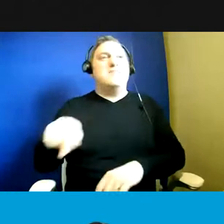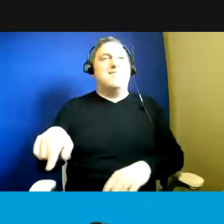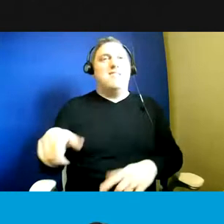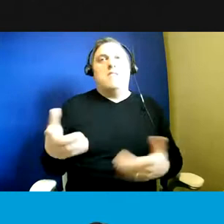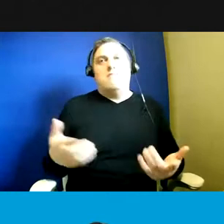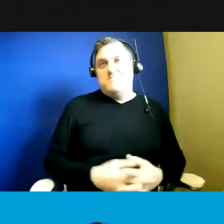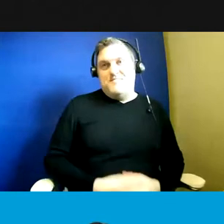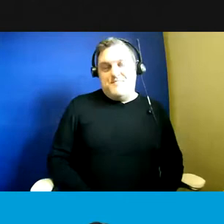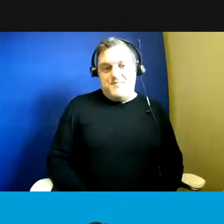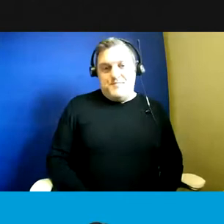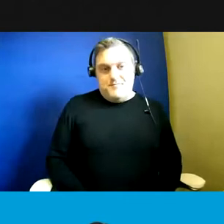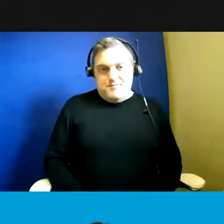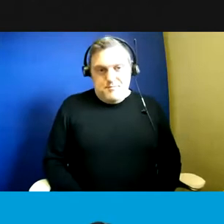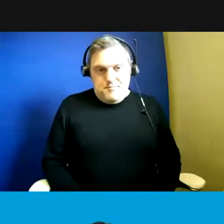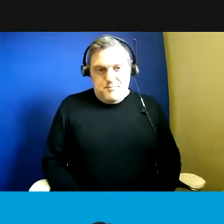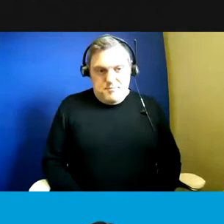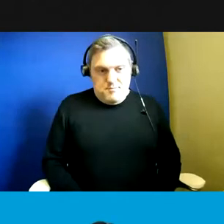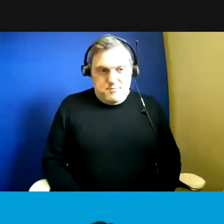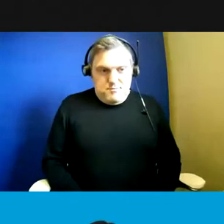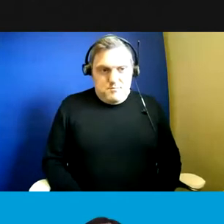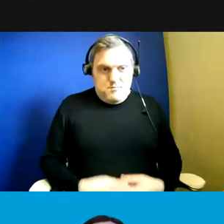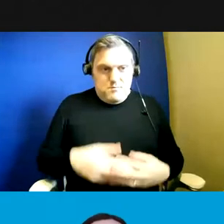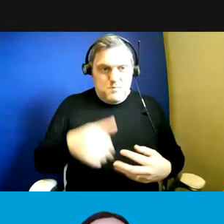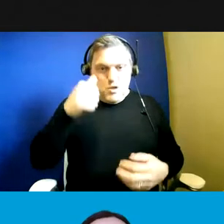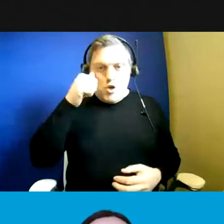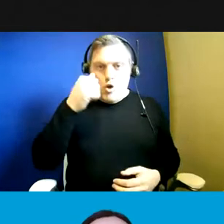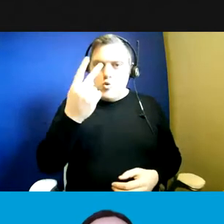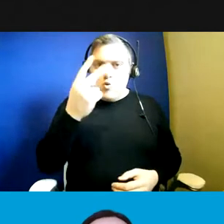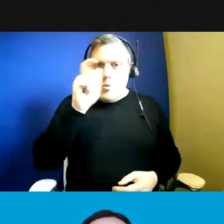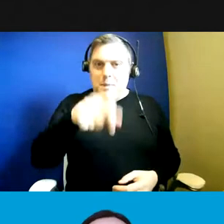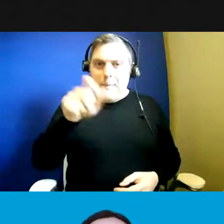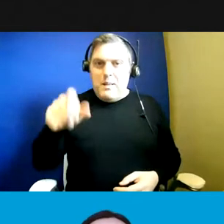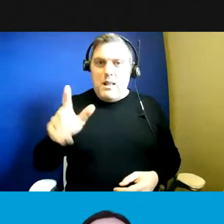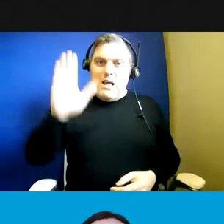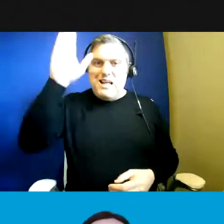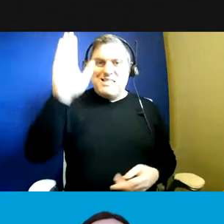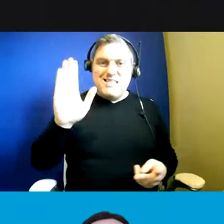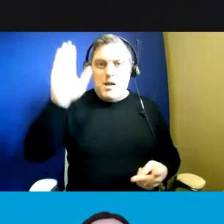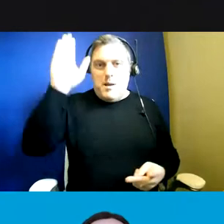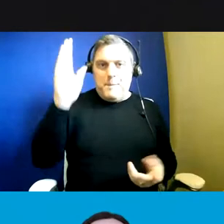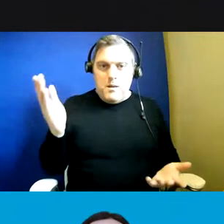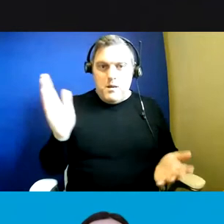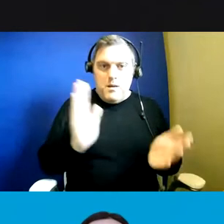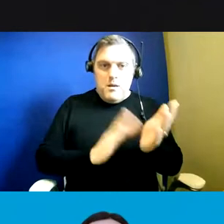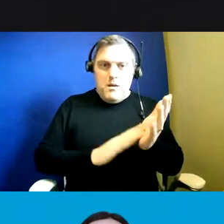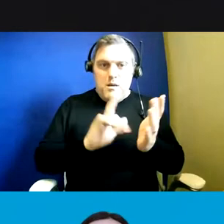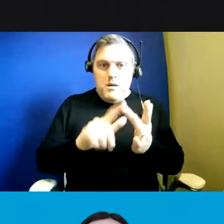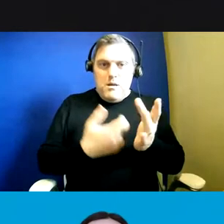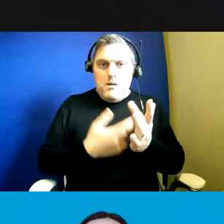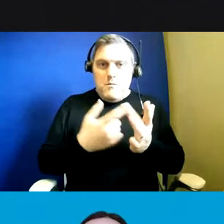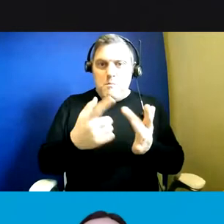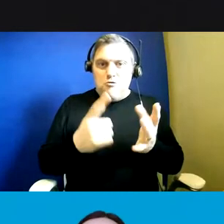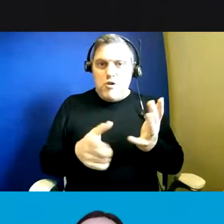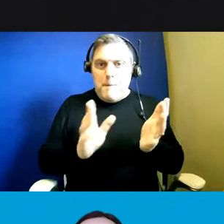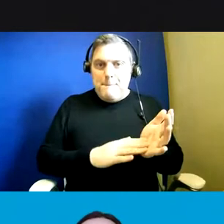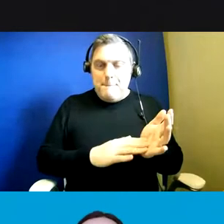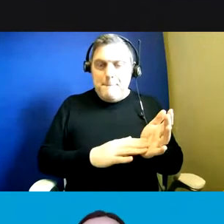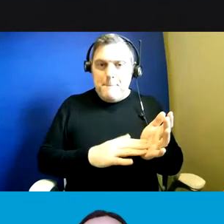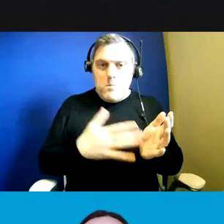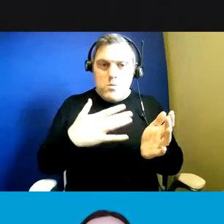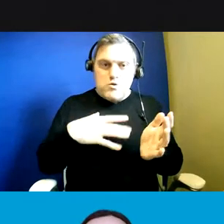different. Thank you. Miriam, I know two people have put their hand up. Do you want to just ask, identify who they are?